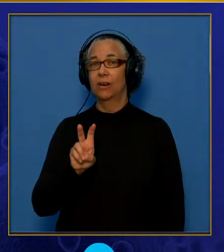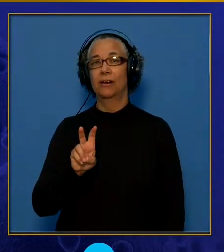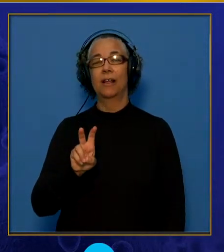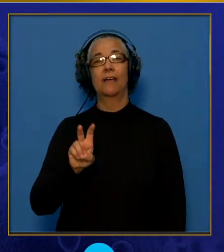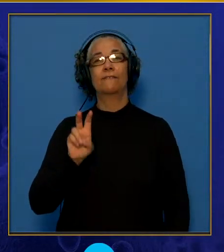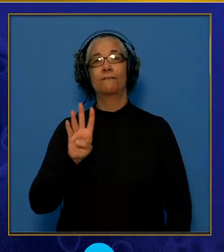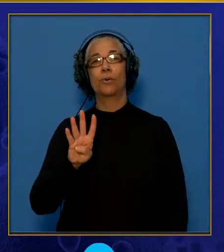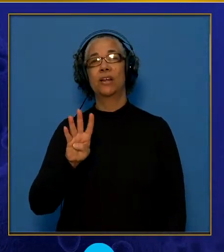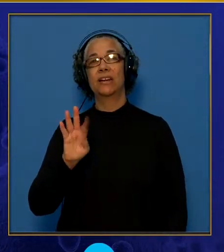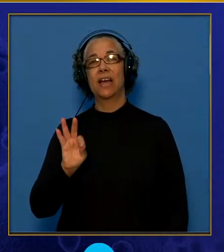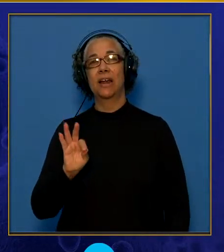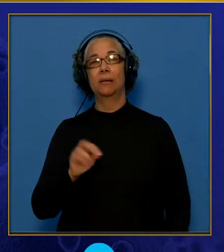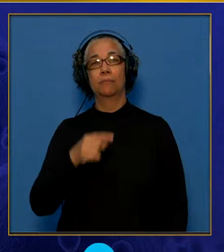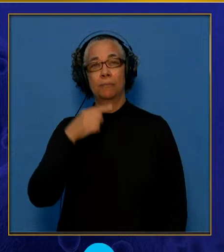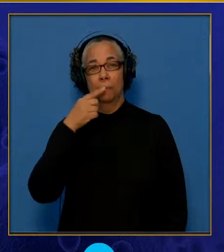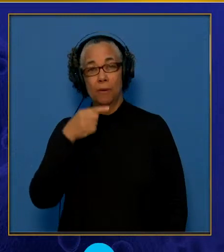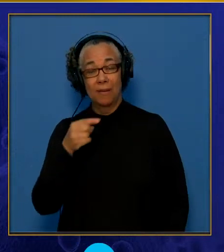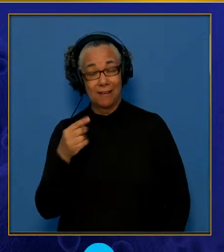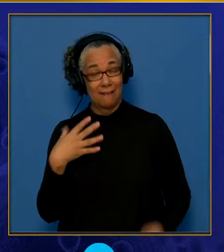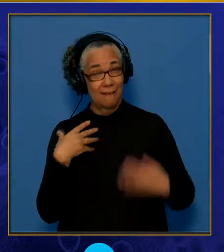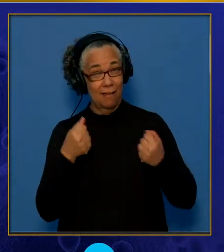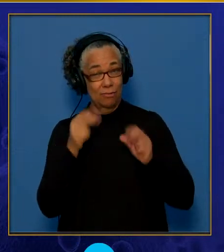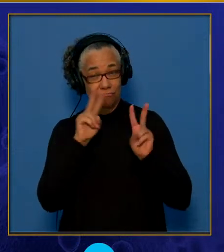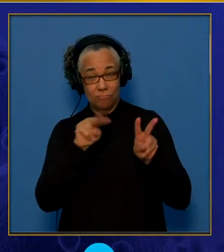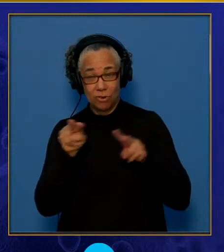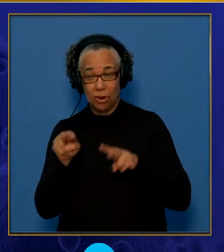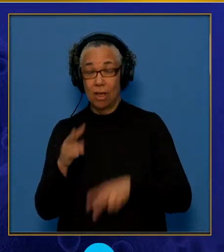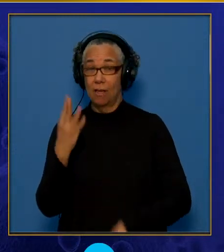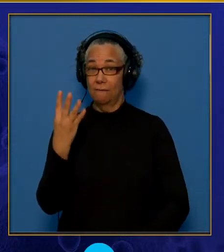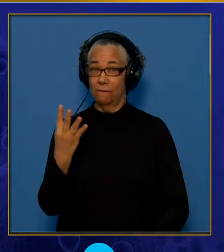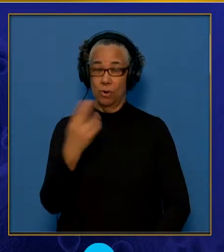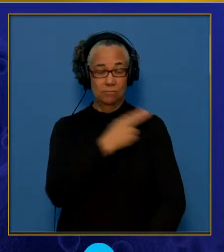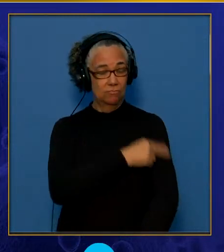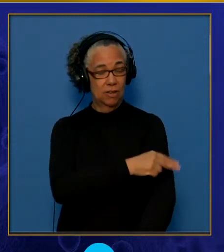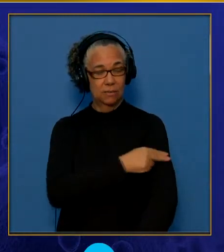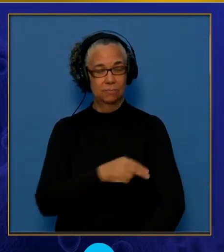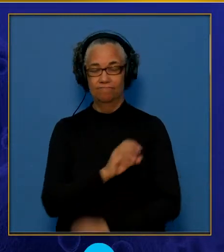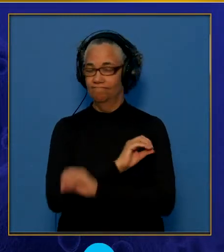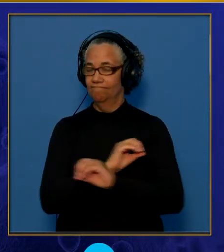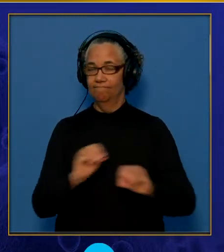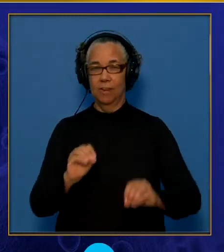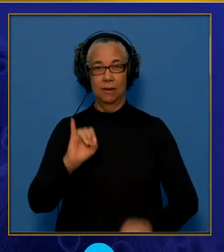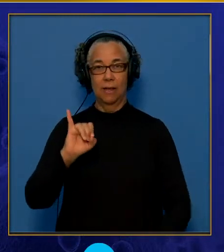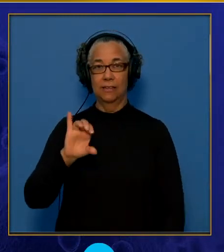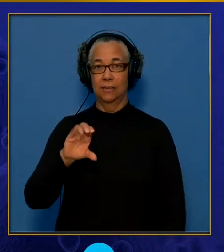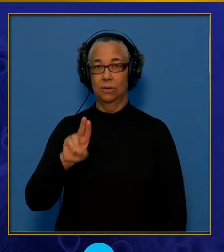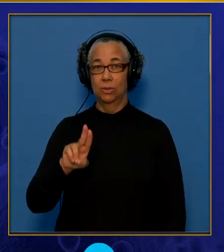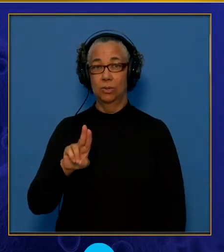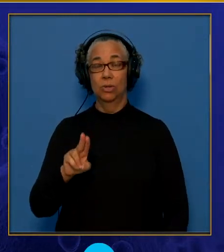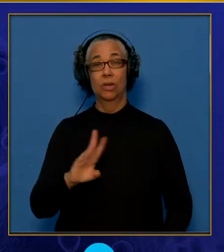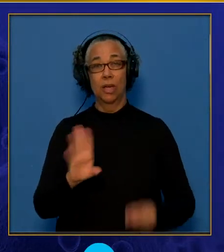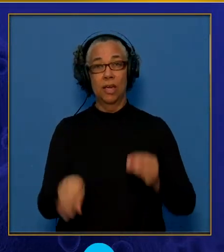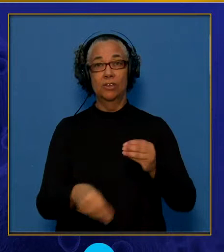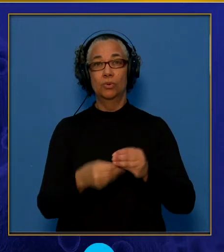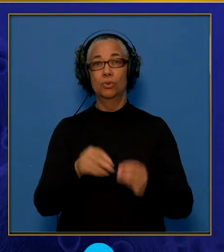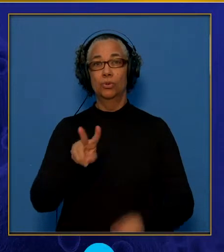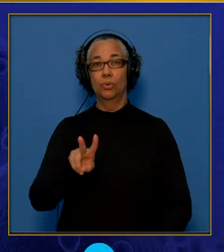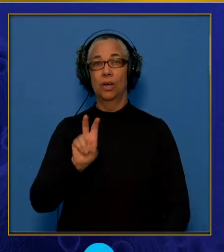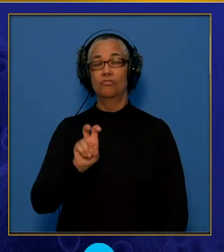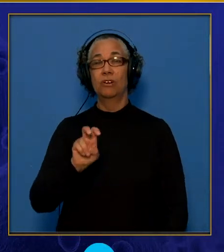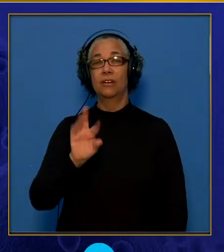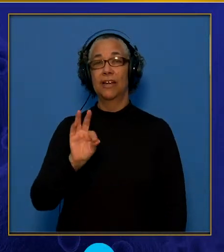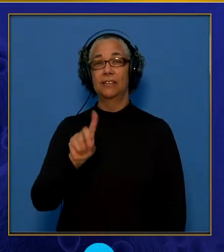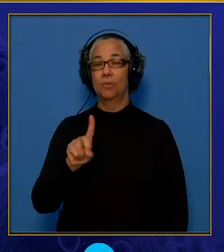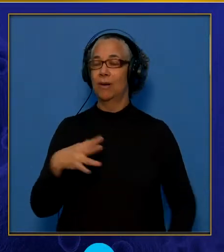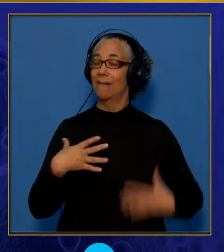public health monitoring, 4 are hospitalized with none in critical care. A total of 291 have recovered,